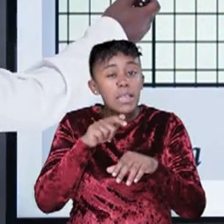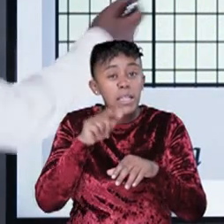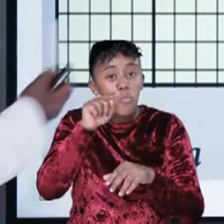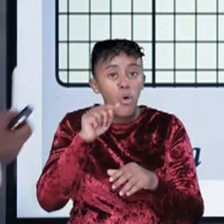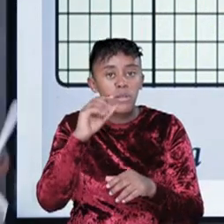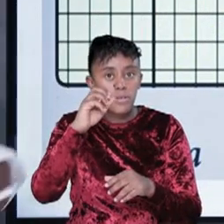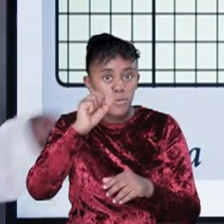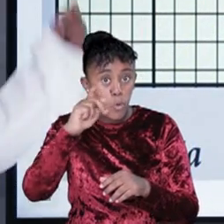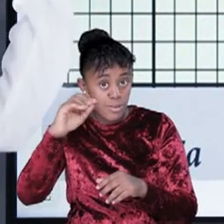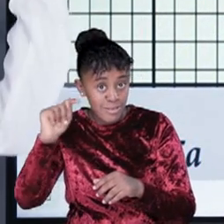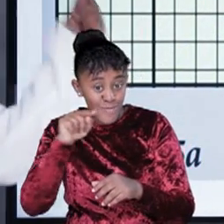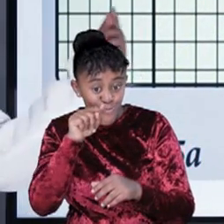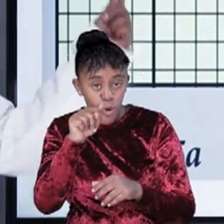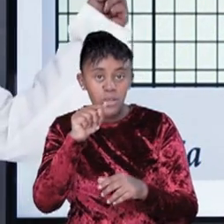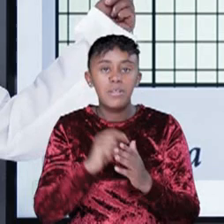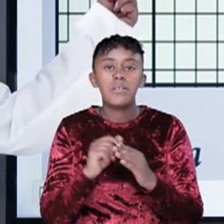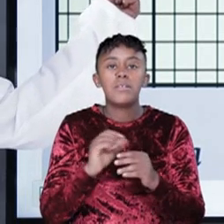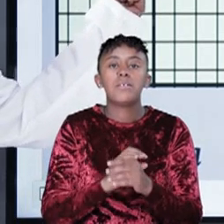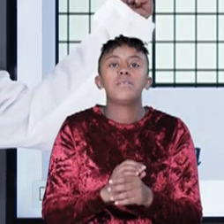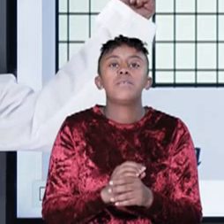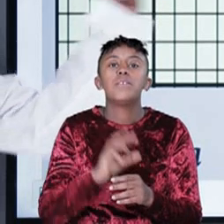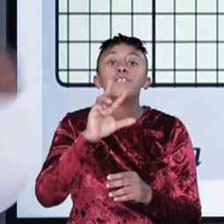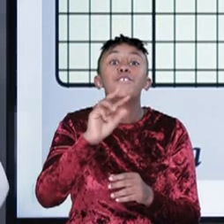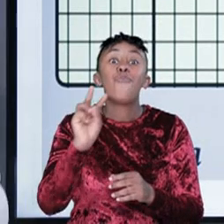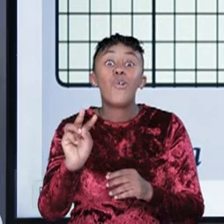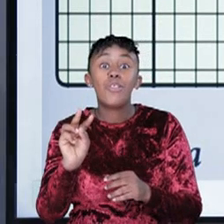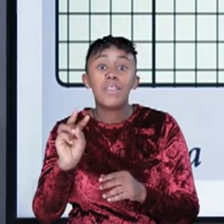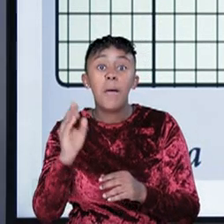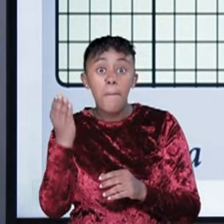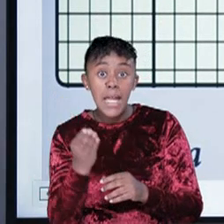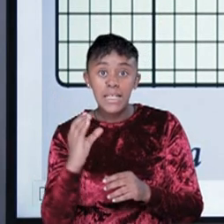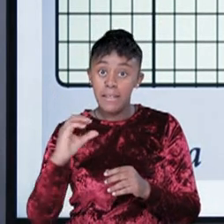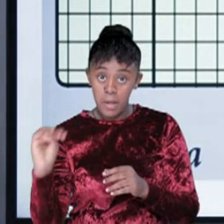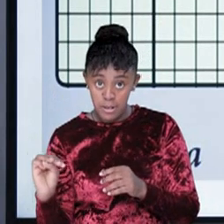this first spot, the potential difference set is 3 volt per centimeter.